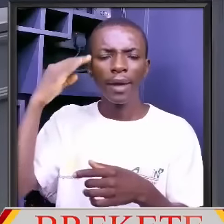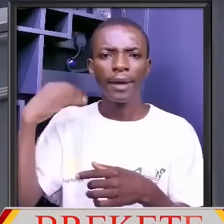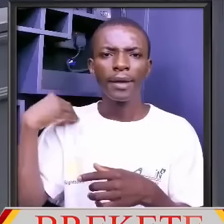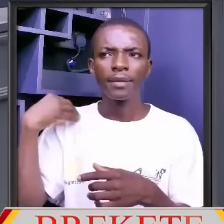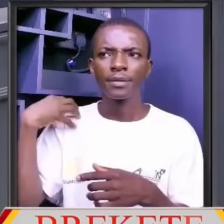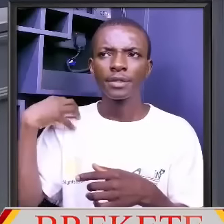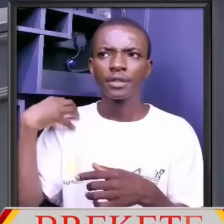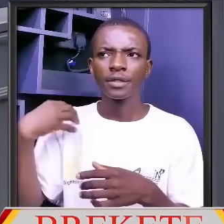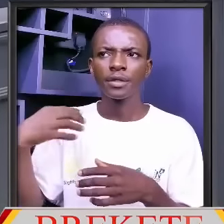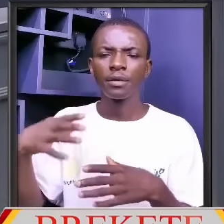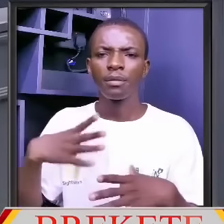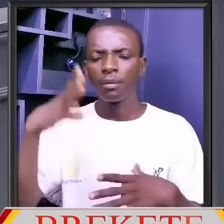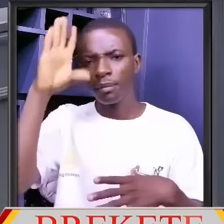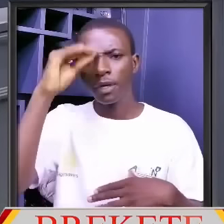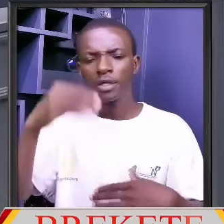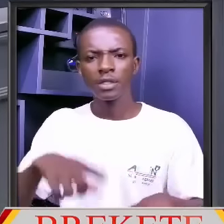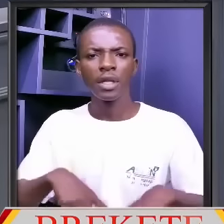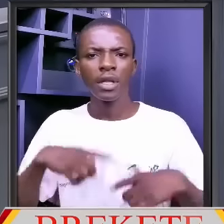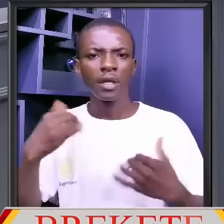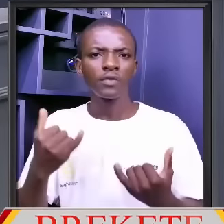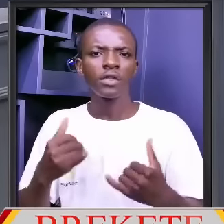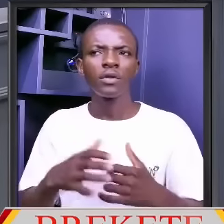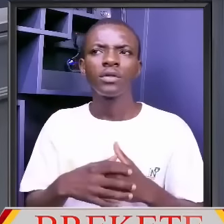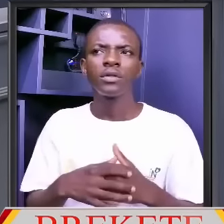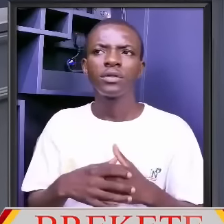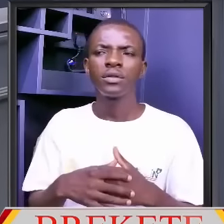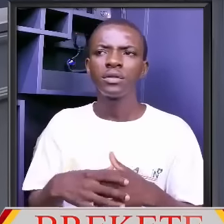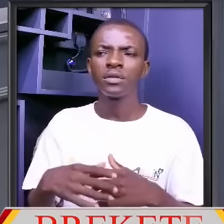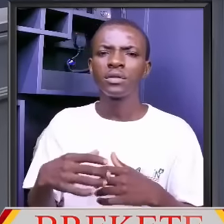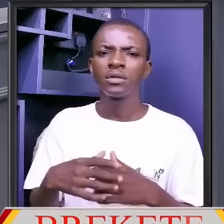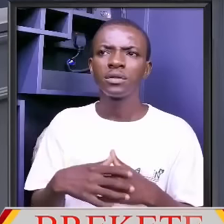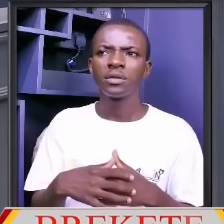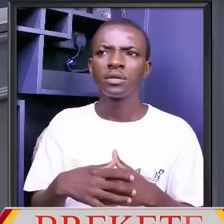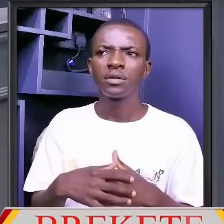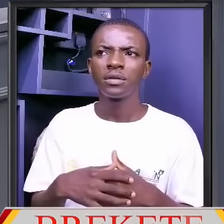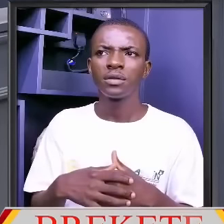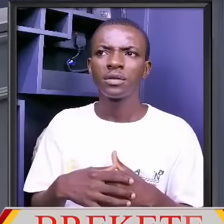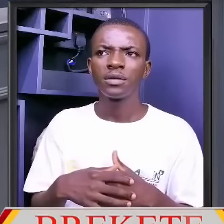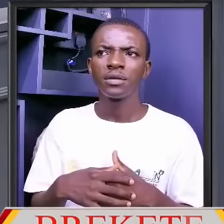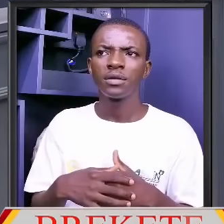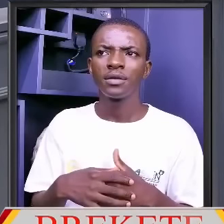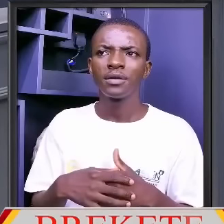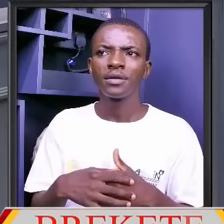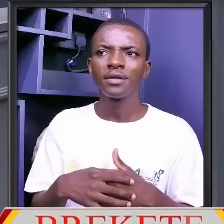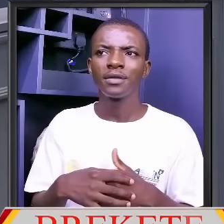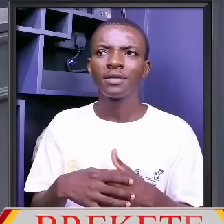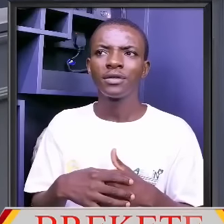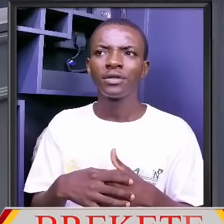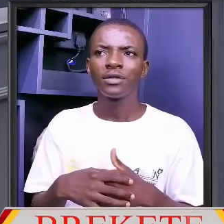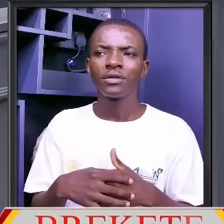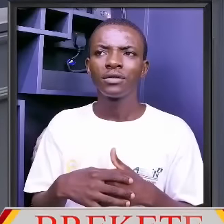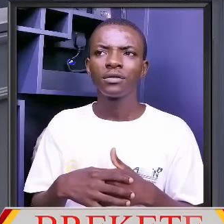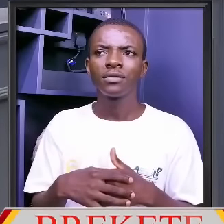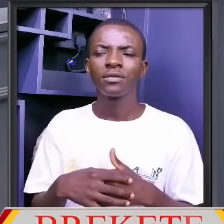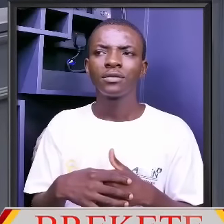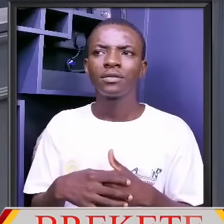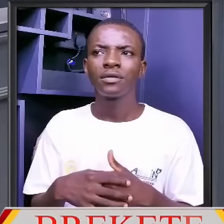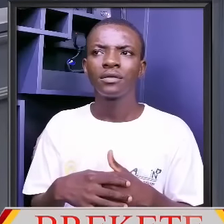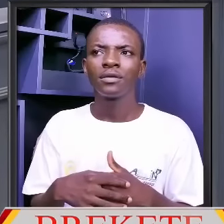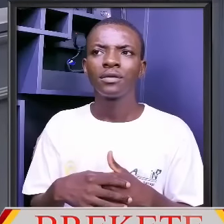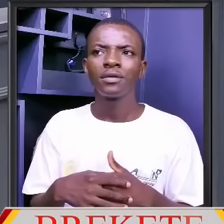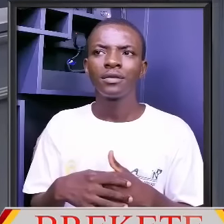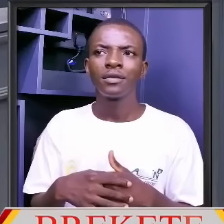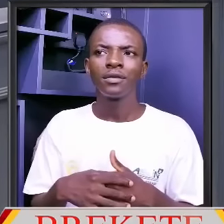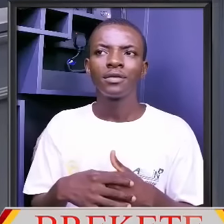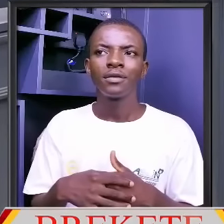headmaster, the man still there alive till now. So the man comes. If you remember his name? Now Benin name. Yeah, waiting